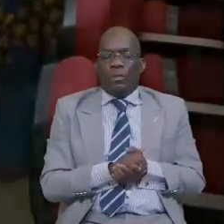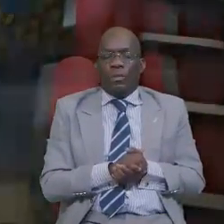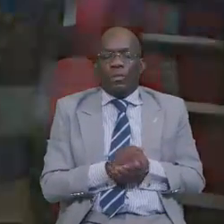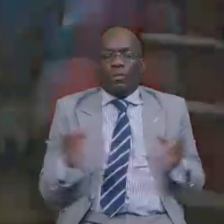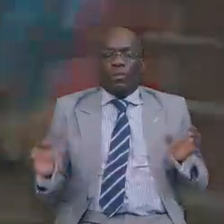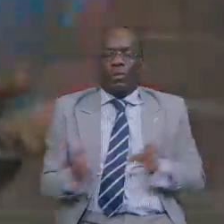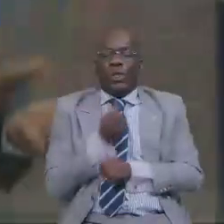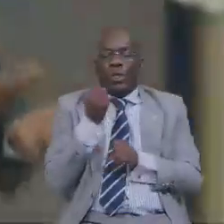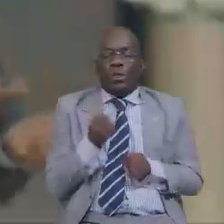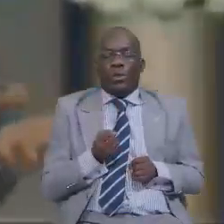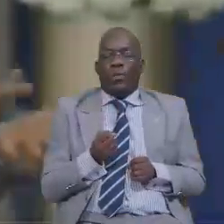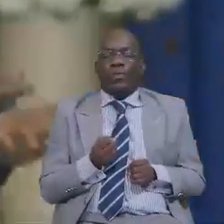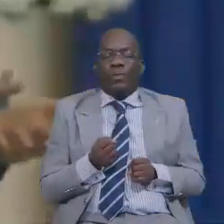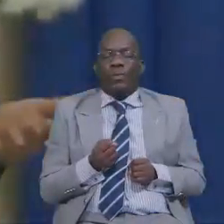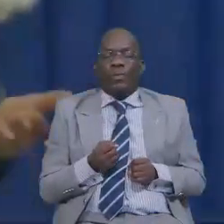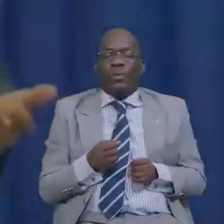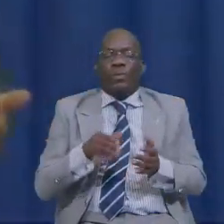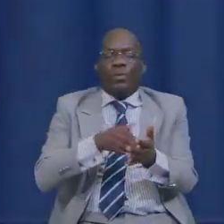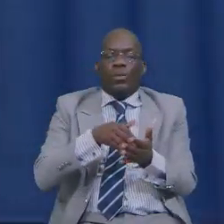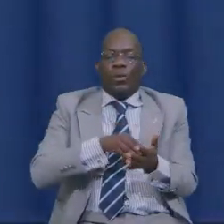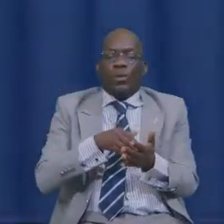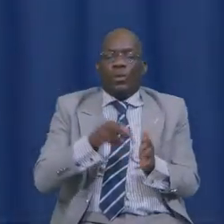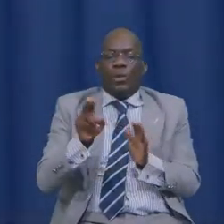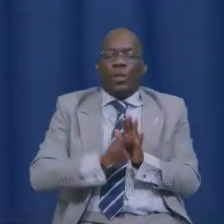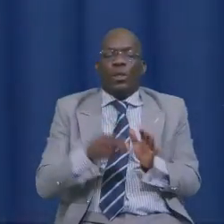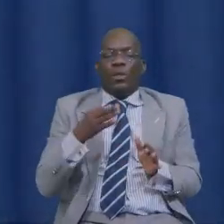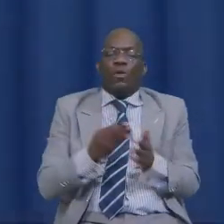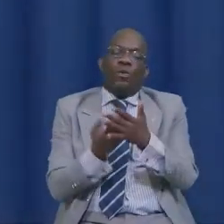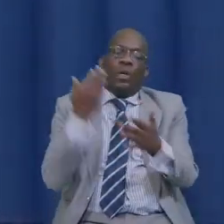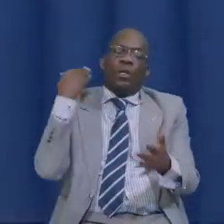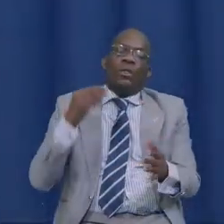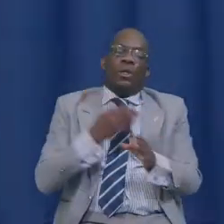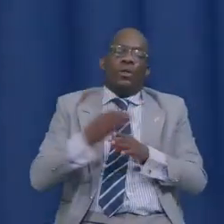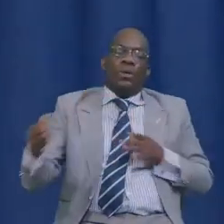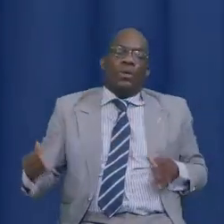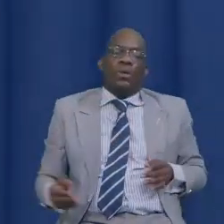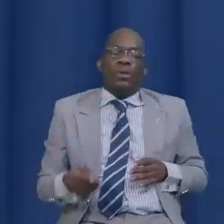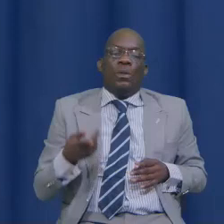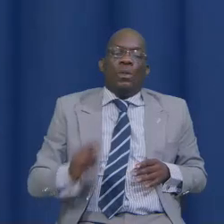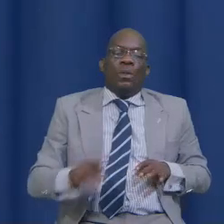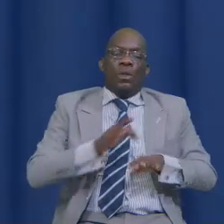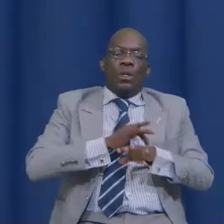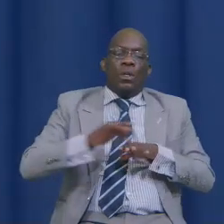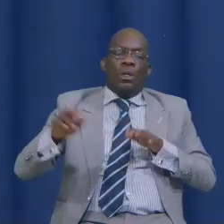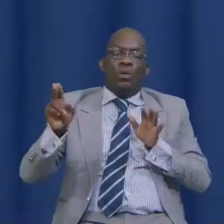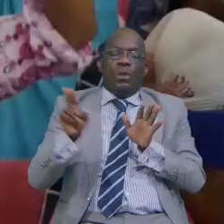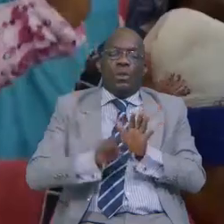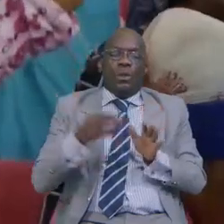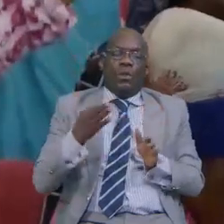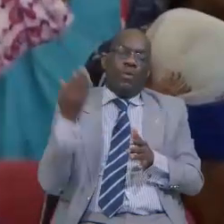Take the weakness of the past away. The emptiness of the past, take it